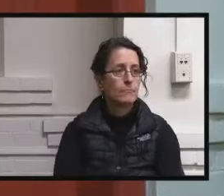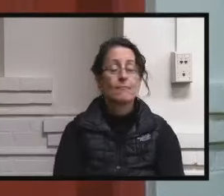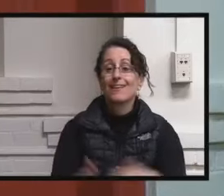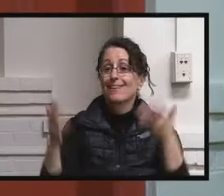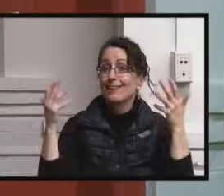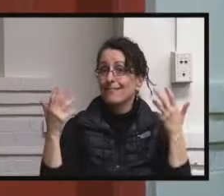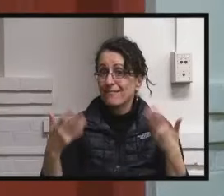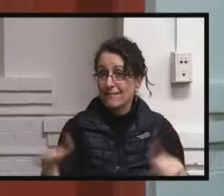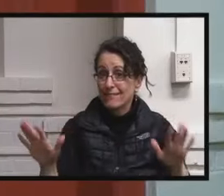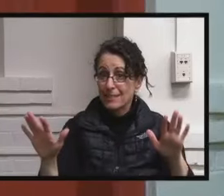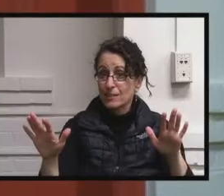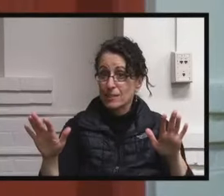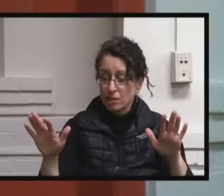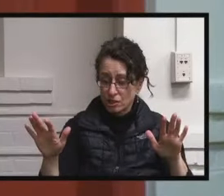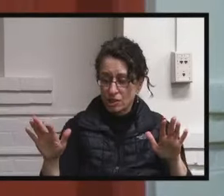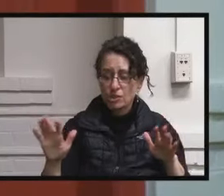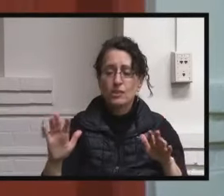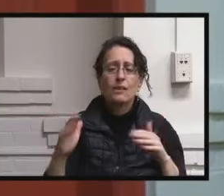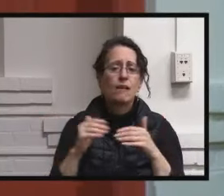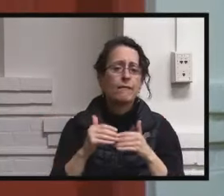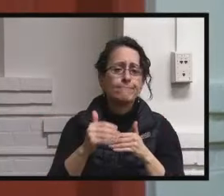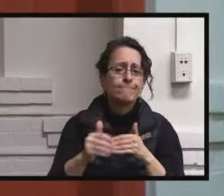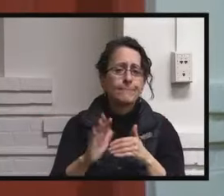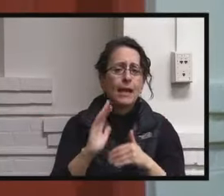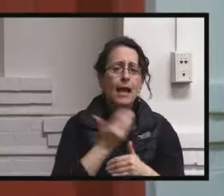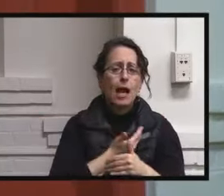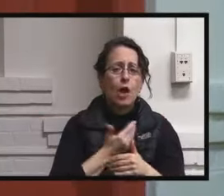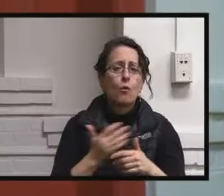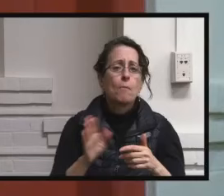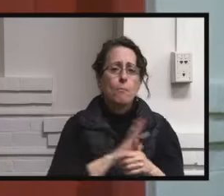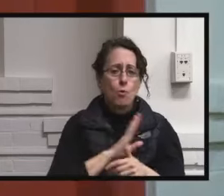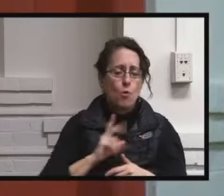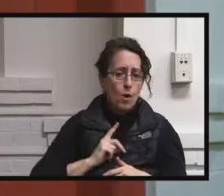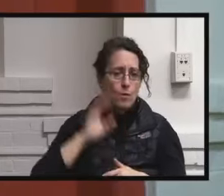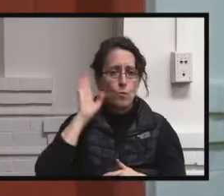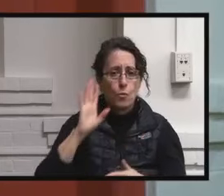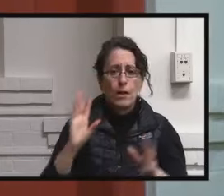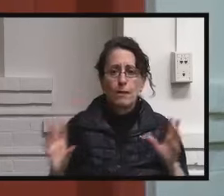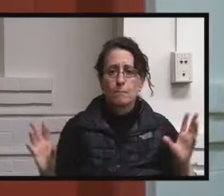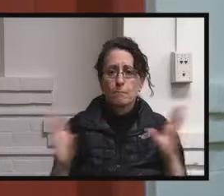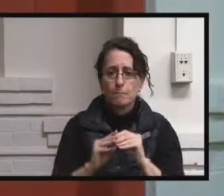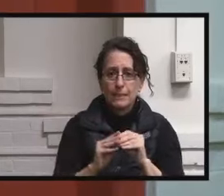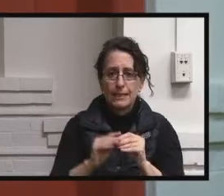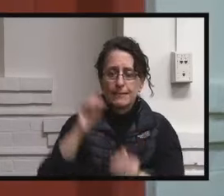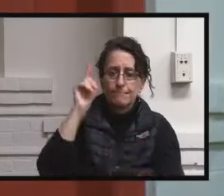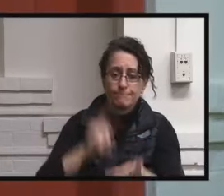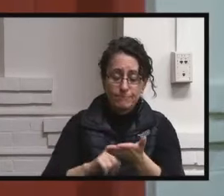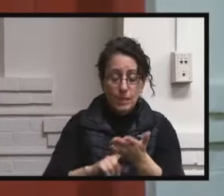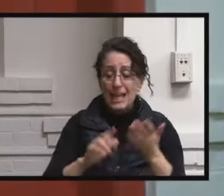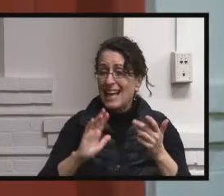meet after that particular hearing, and then any comments that were made at that hearing could be